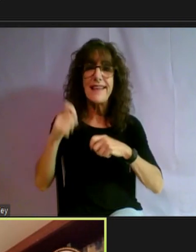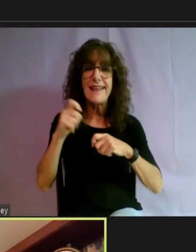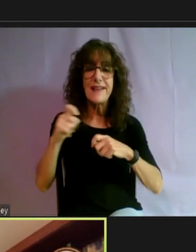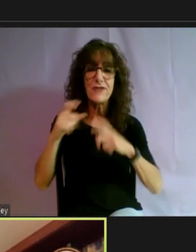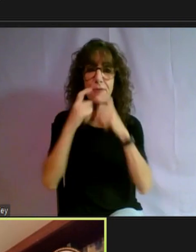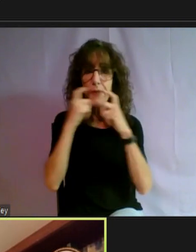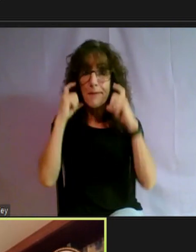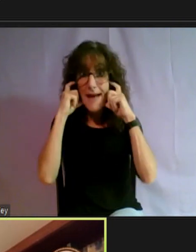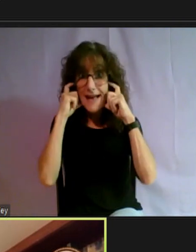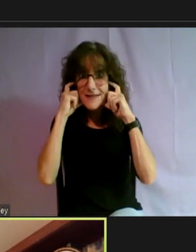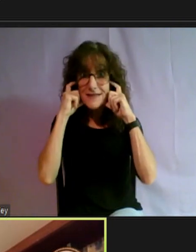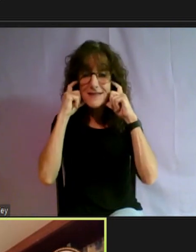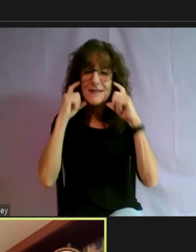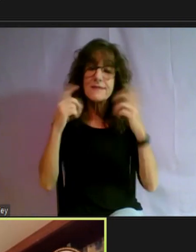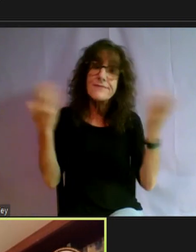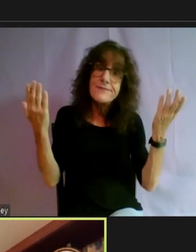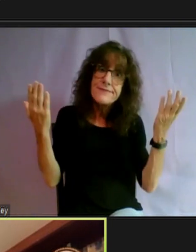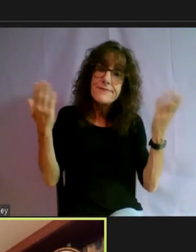do.